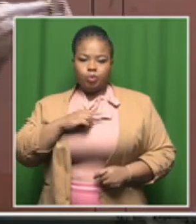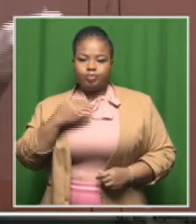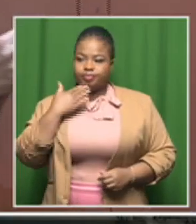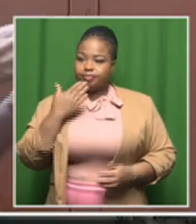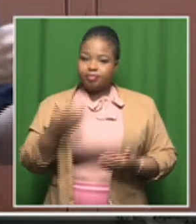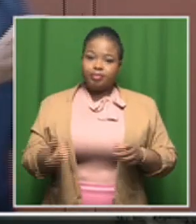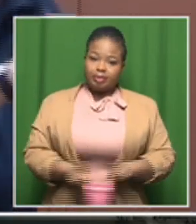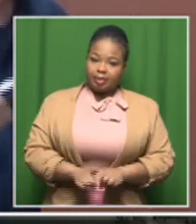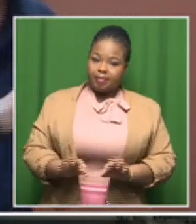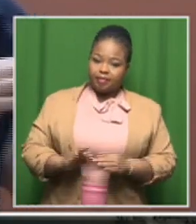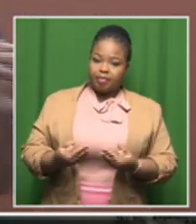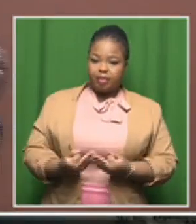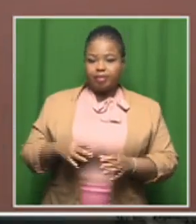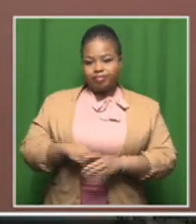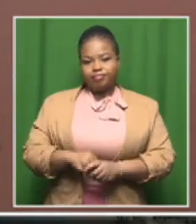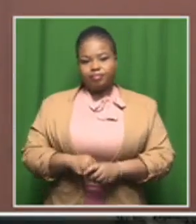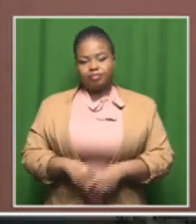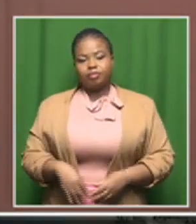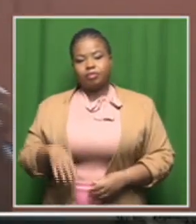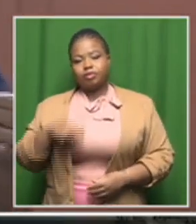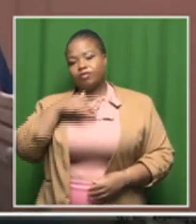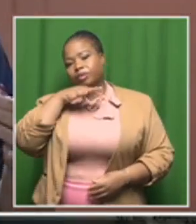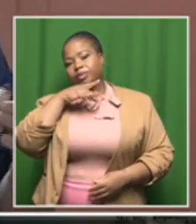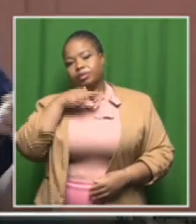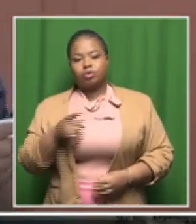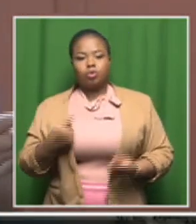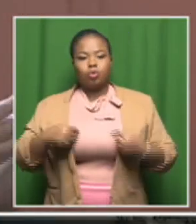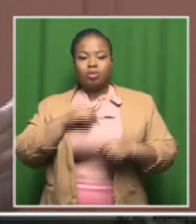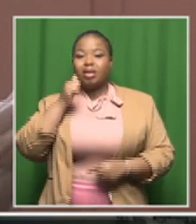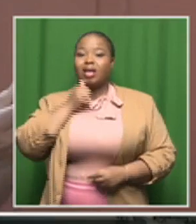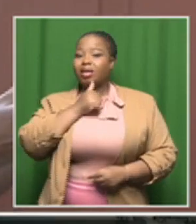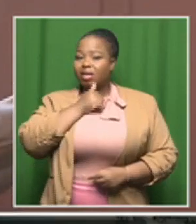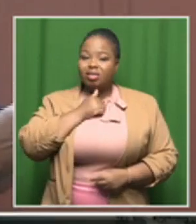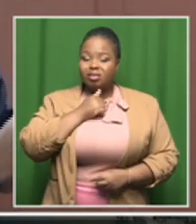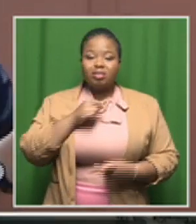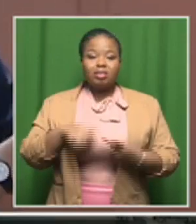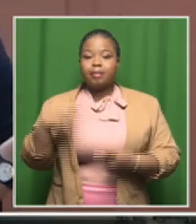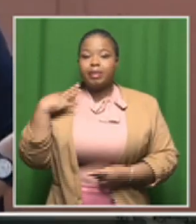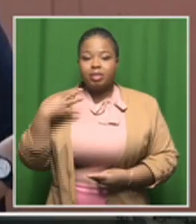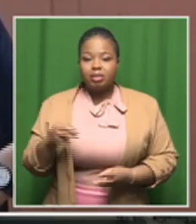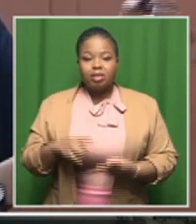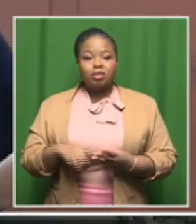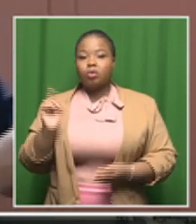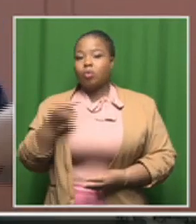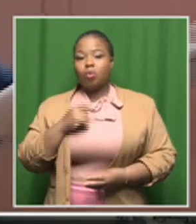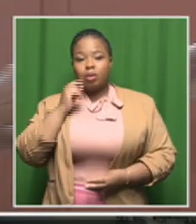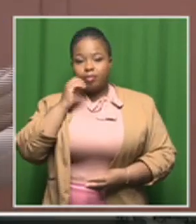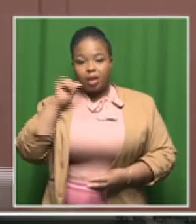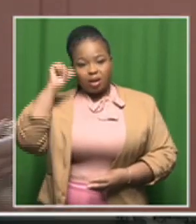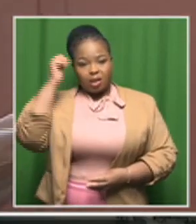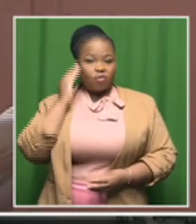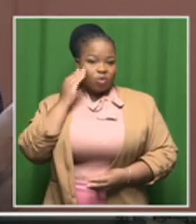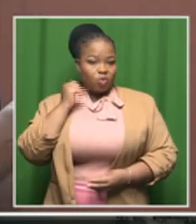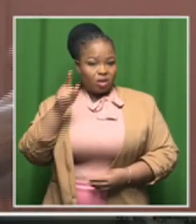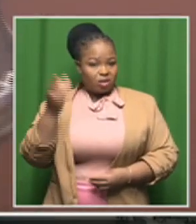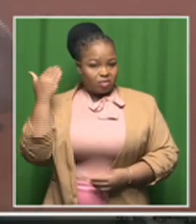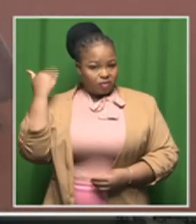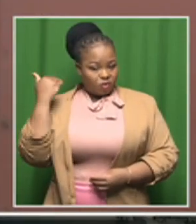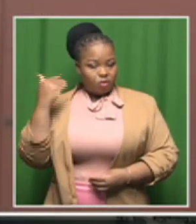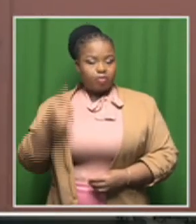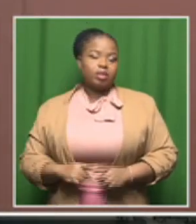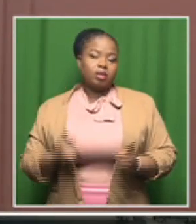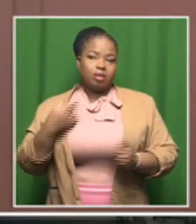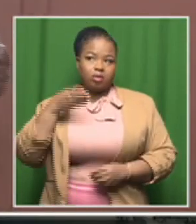family as well. There are die boere ooms en die boere tannies, die ministers en al die manne. You know, but there by the grace of